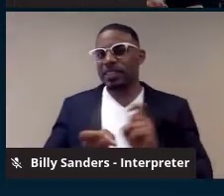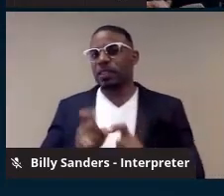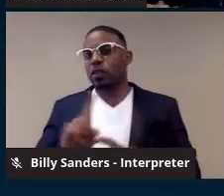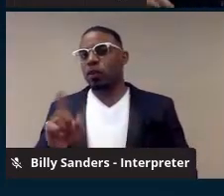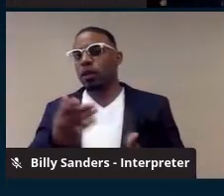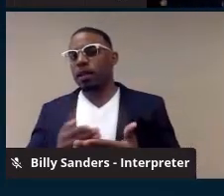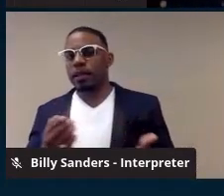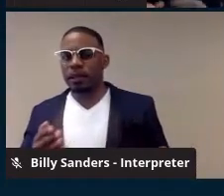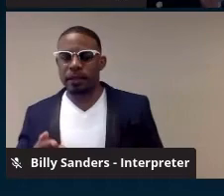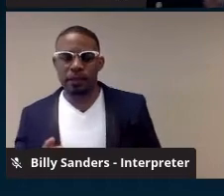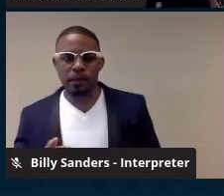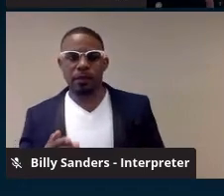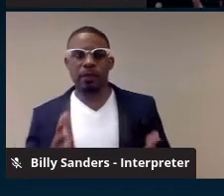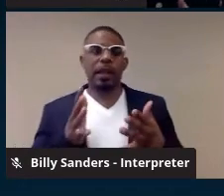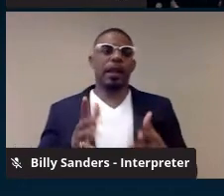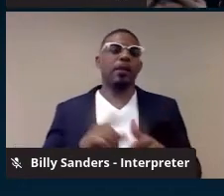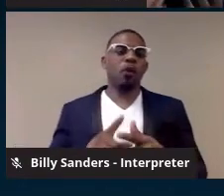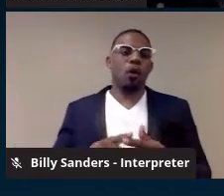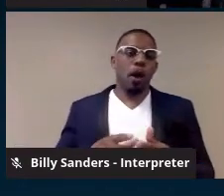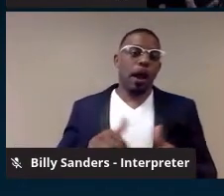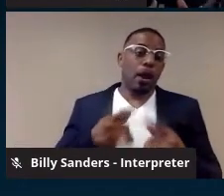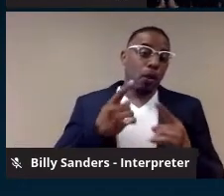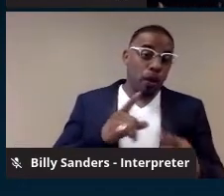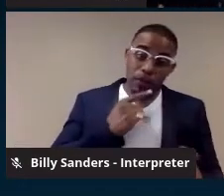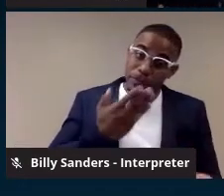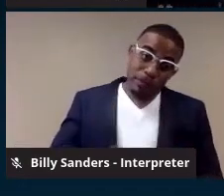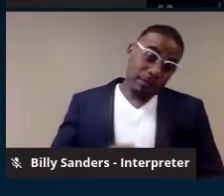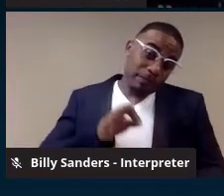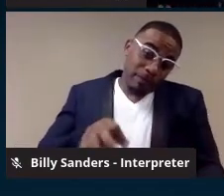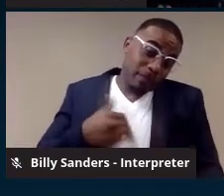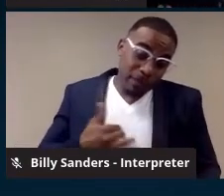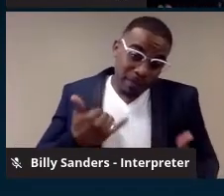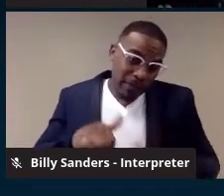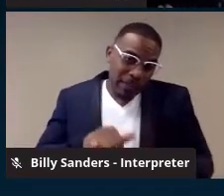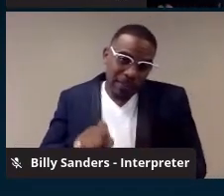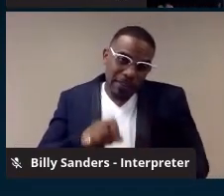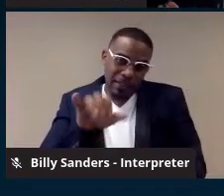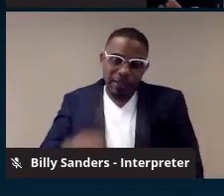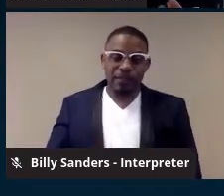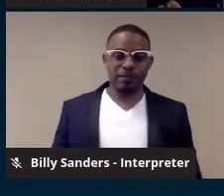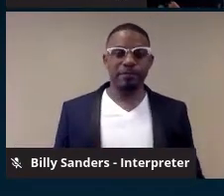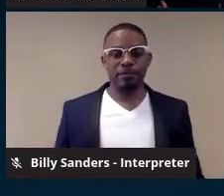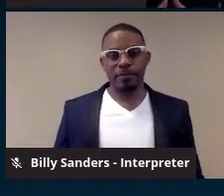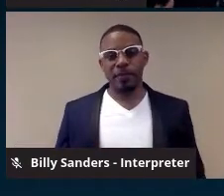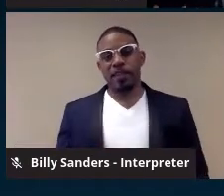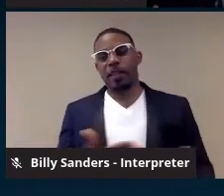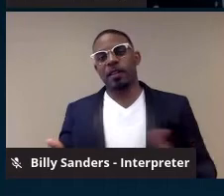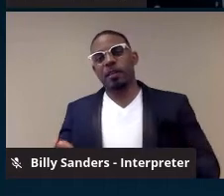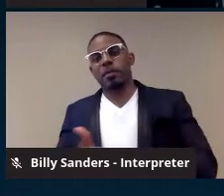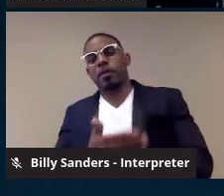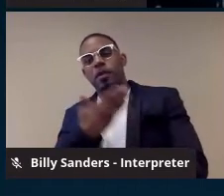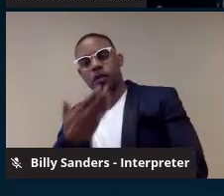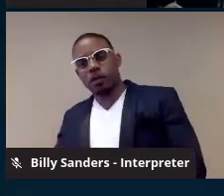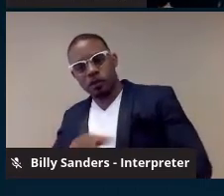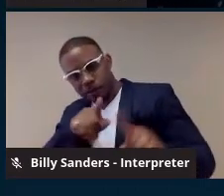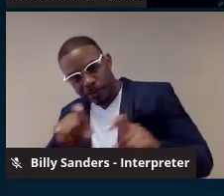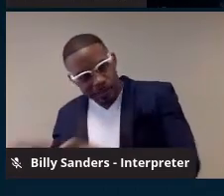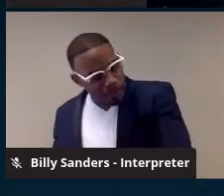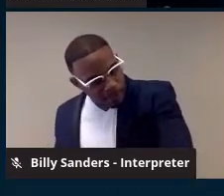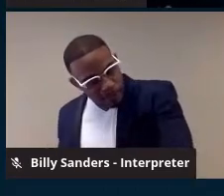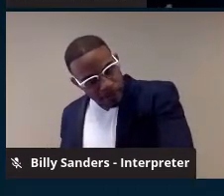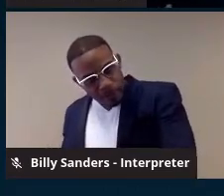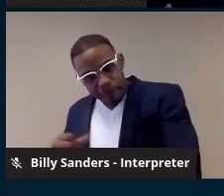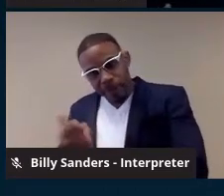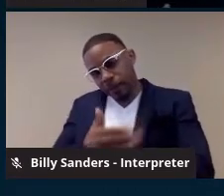things lived or how they worked, which is fine because it was still in beta, and that's how things get good. People test them, people make